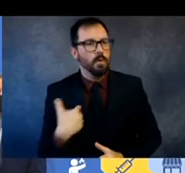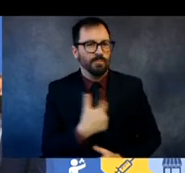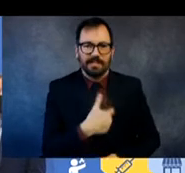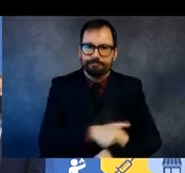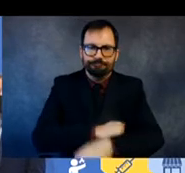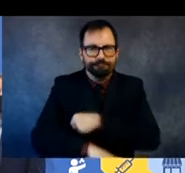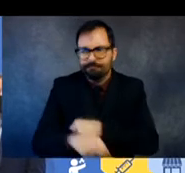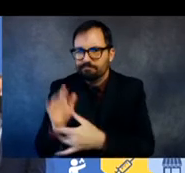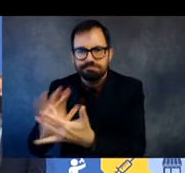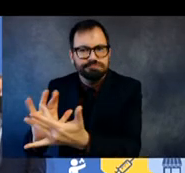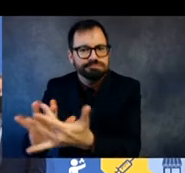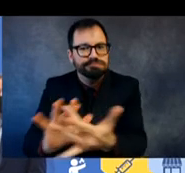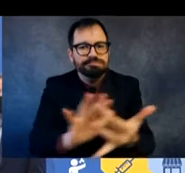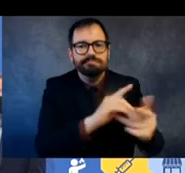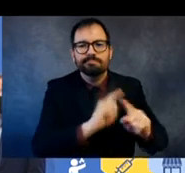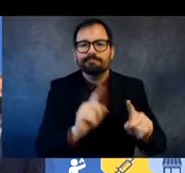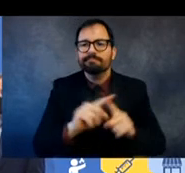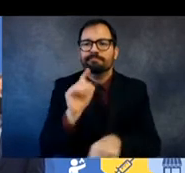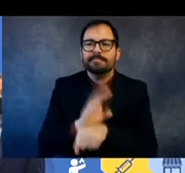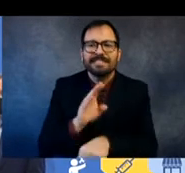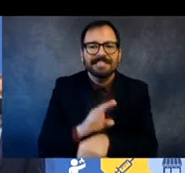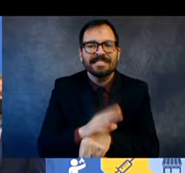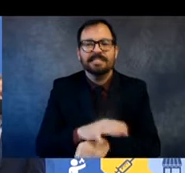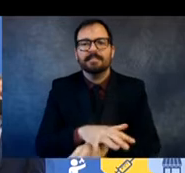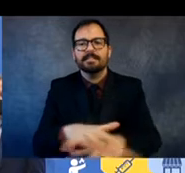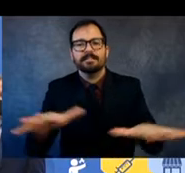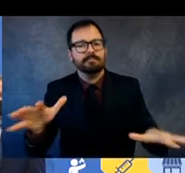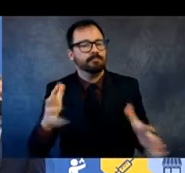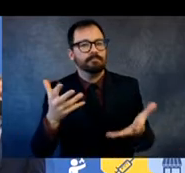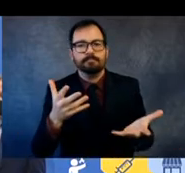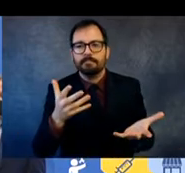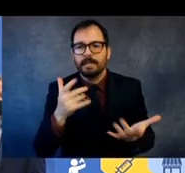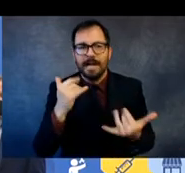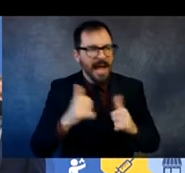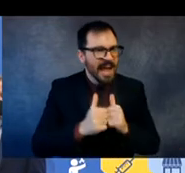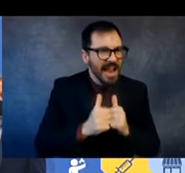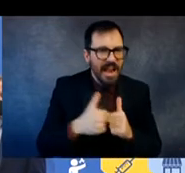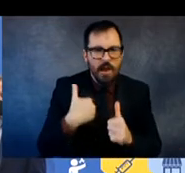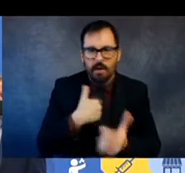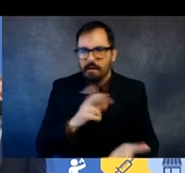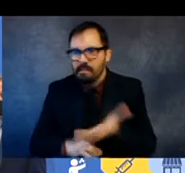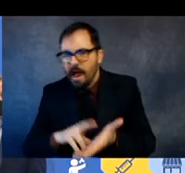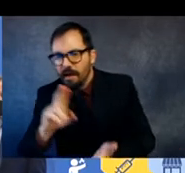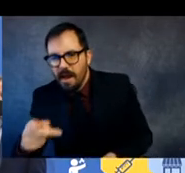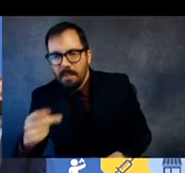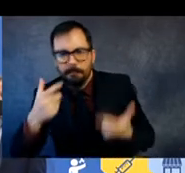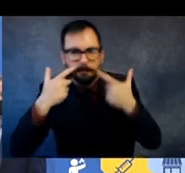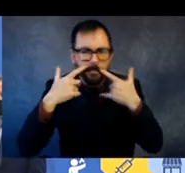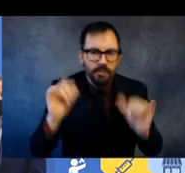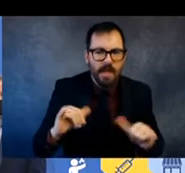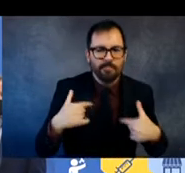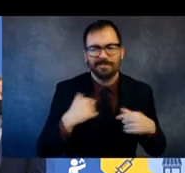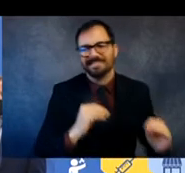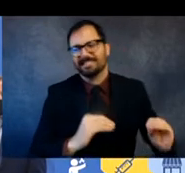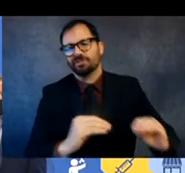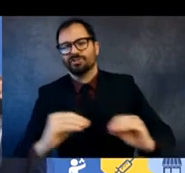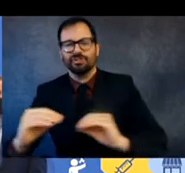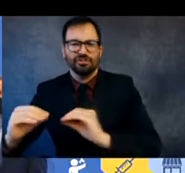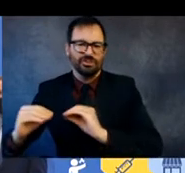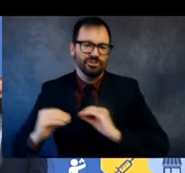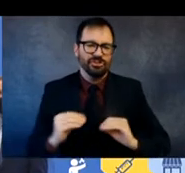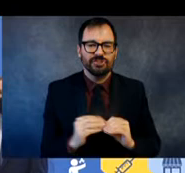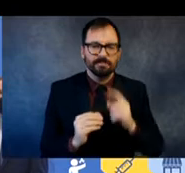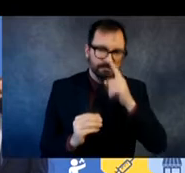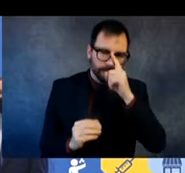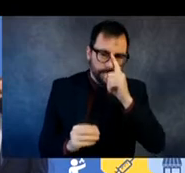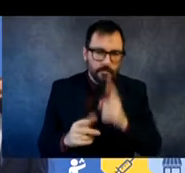help sessions through the winter to businesses navigating the pilot process, and the city has made hundreds of personalized calls to businesses that